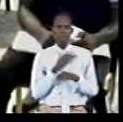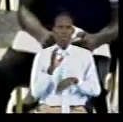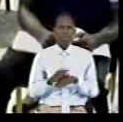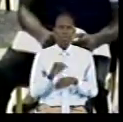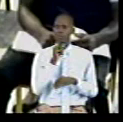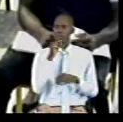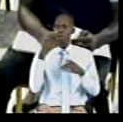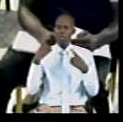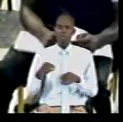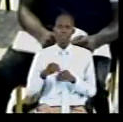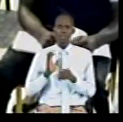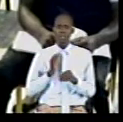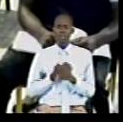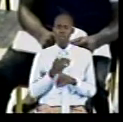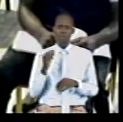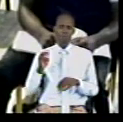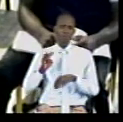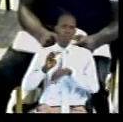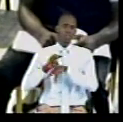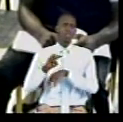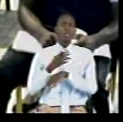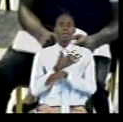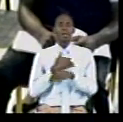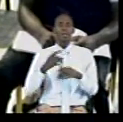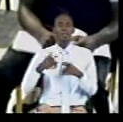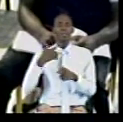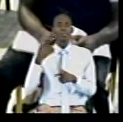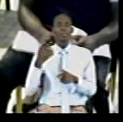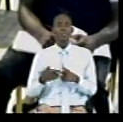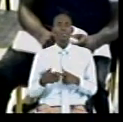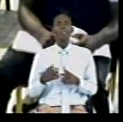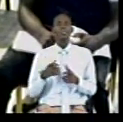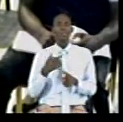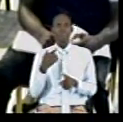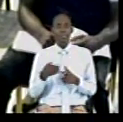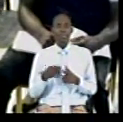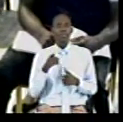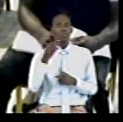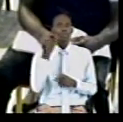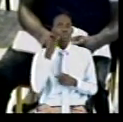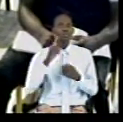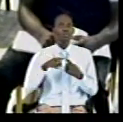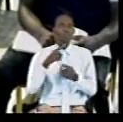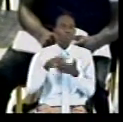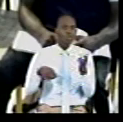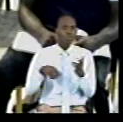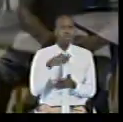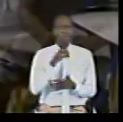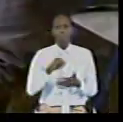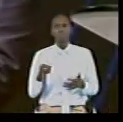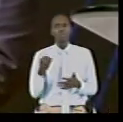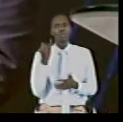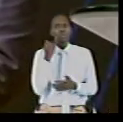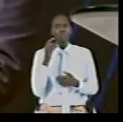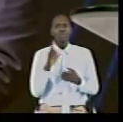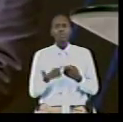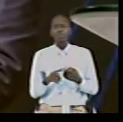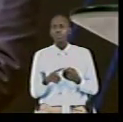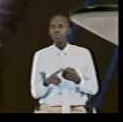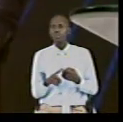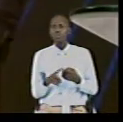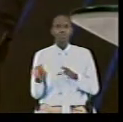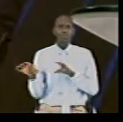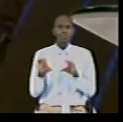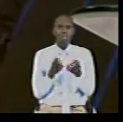the ministry. And then instead of correcting and instead of shaping up and still honoring the